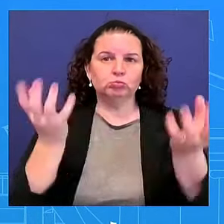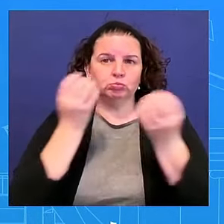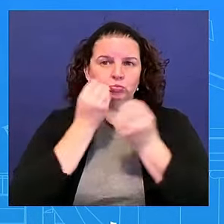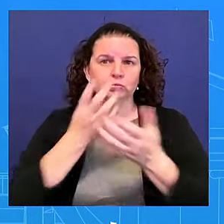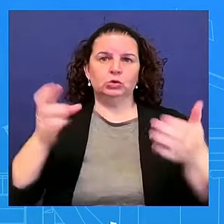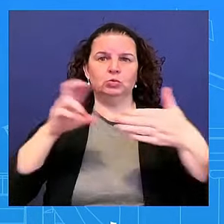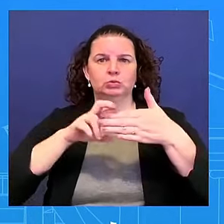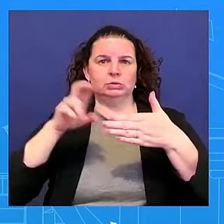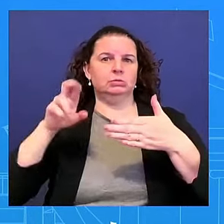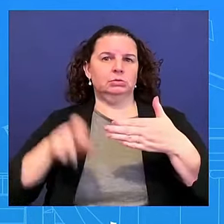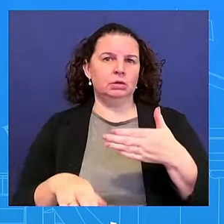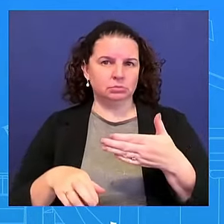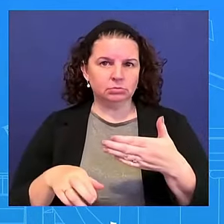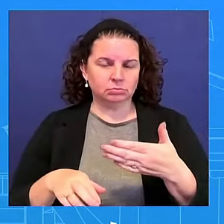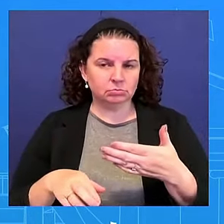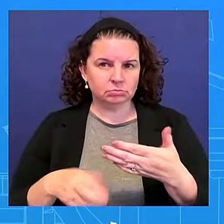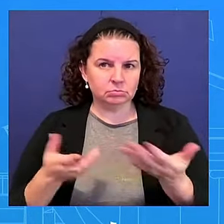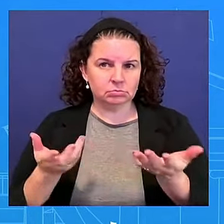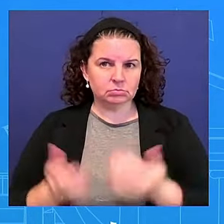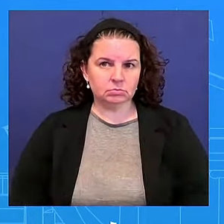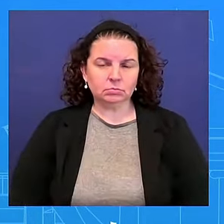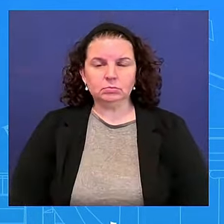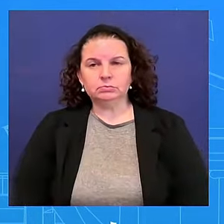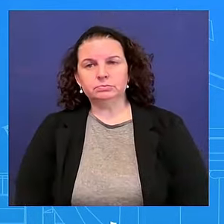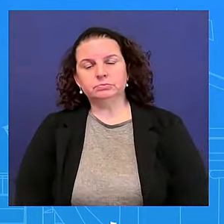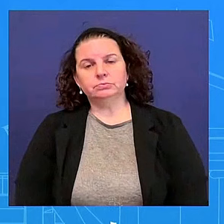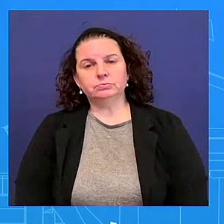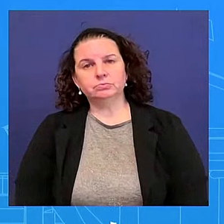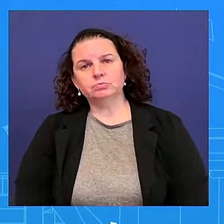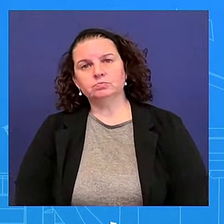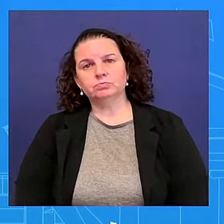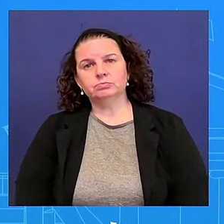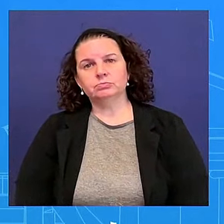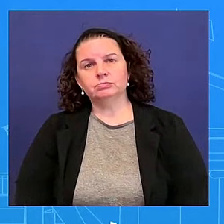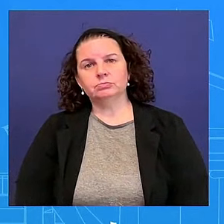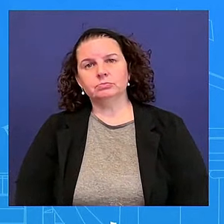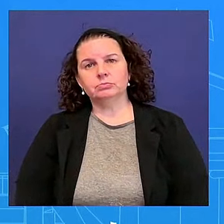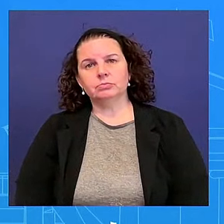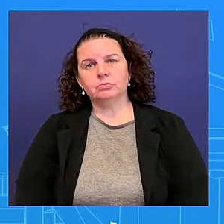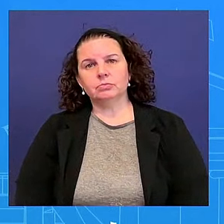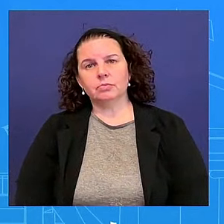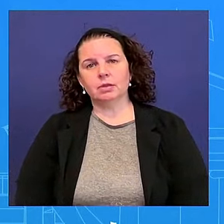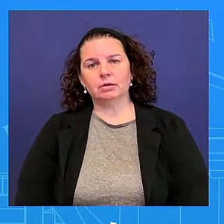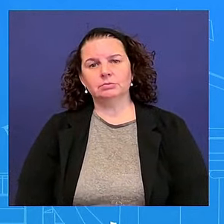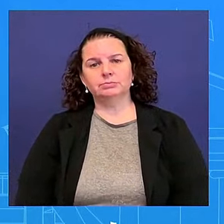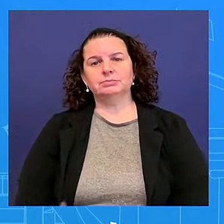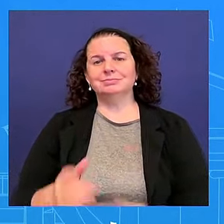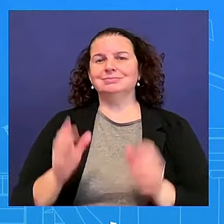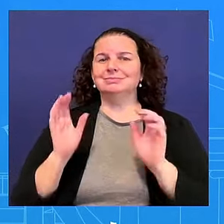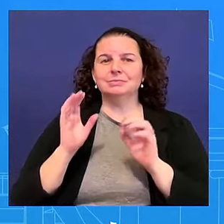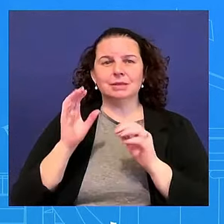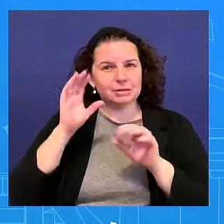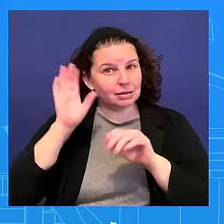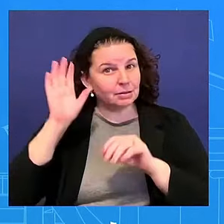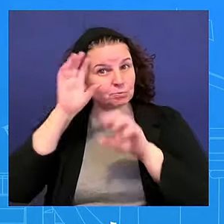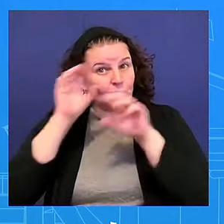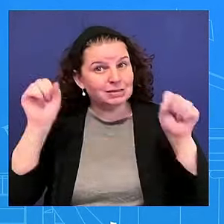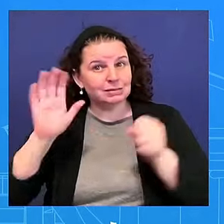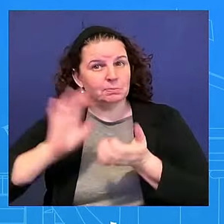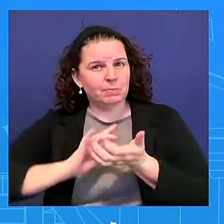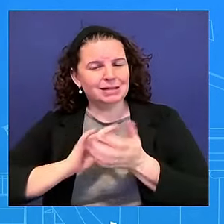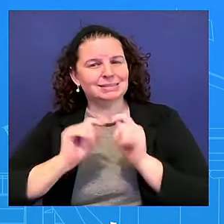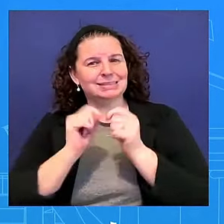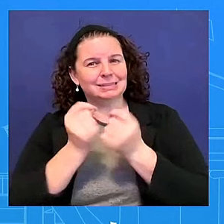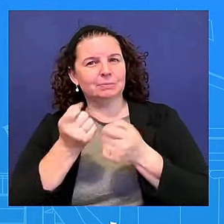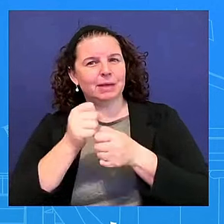physicals. And look, it's the president's medical team that makes the decision. We are not, with all due respect, you're not a doctor, I'm